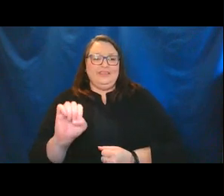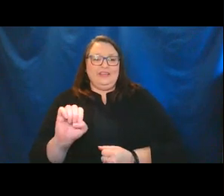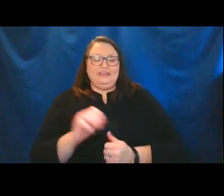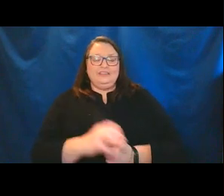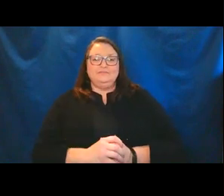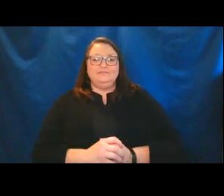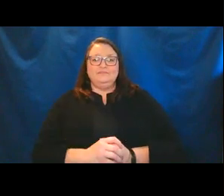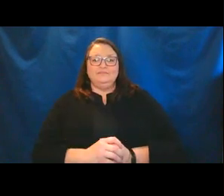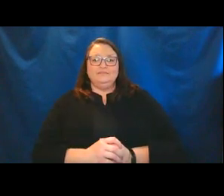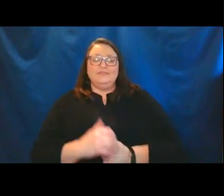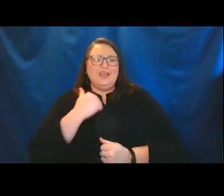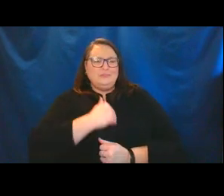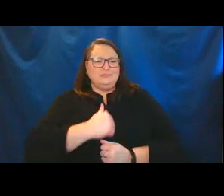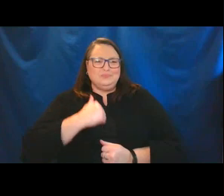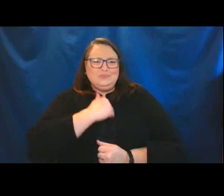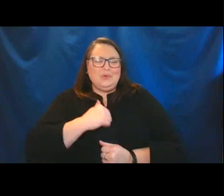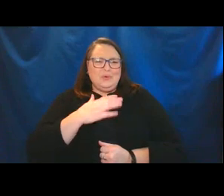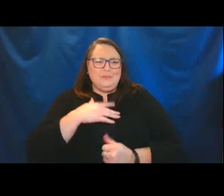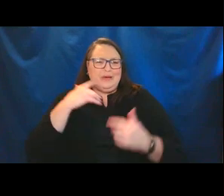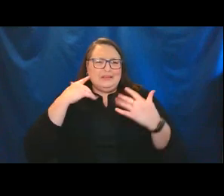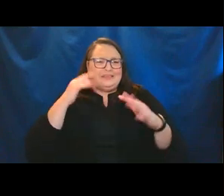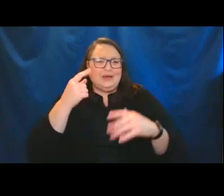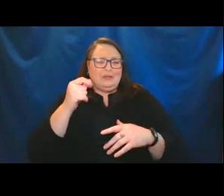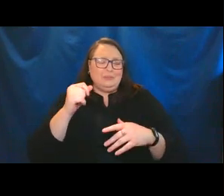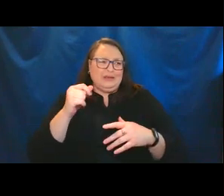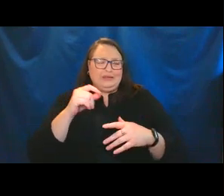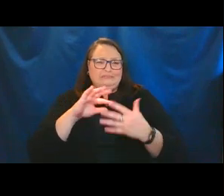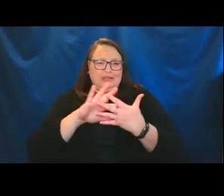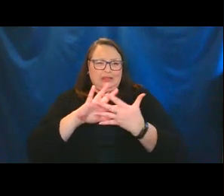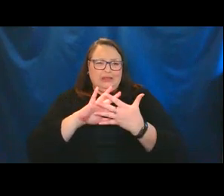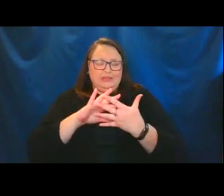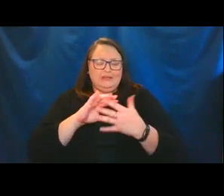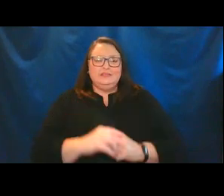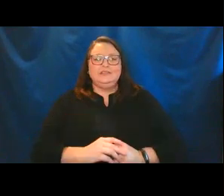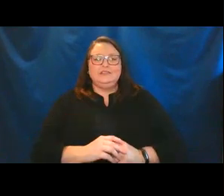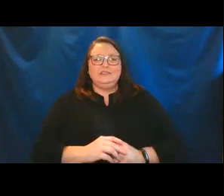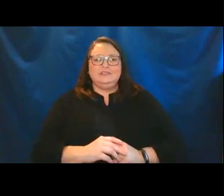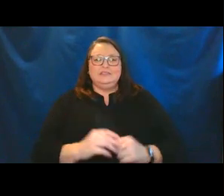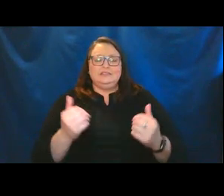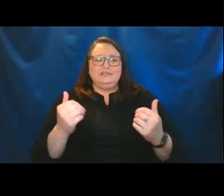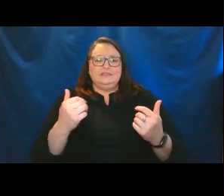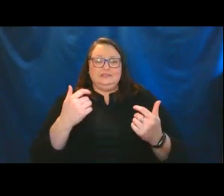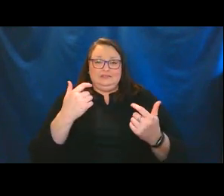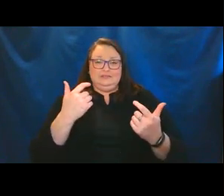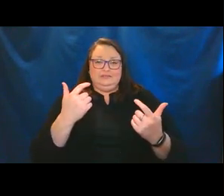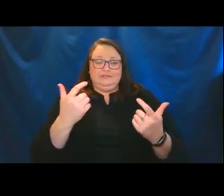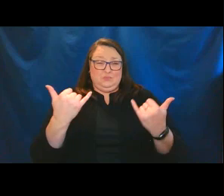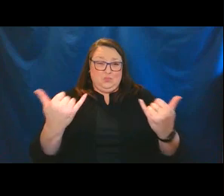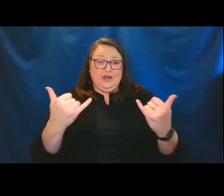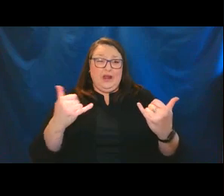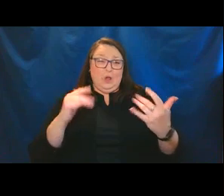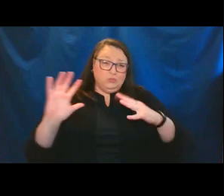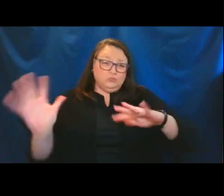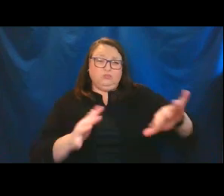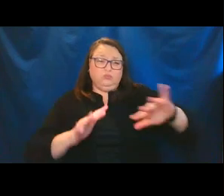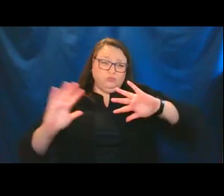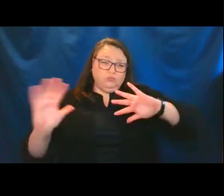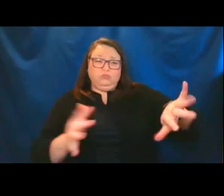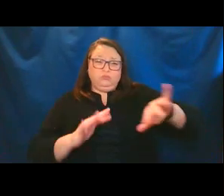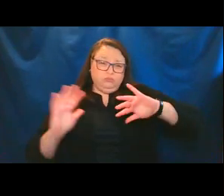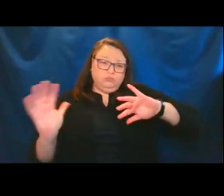And I apologize if my sound is a little poppy. We have a big windstorm coming through right now, so I think that might be interrupting